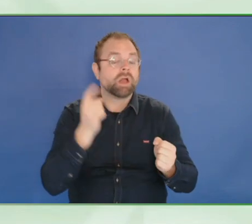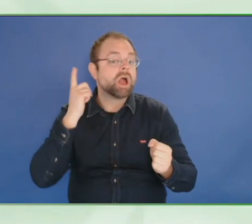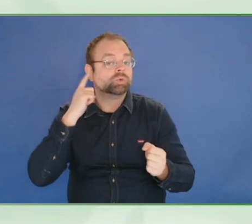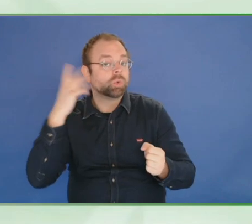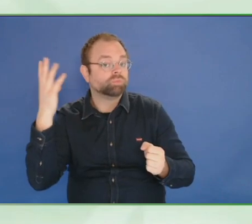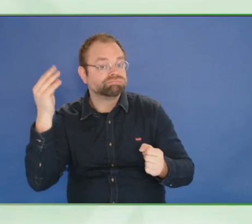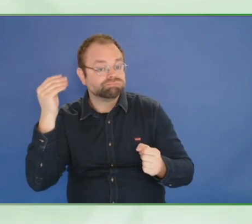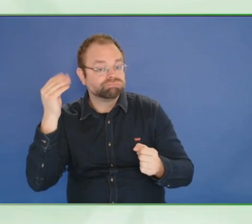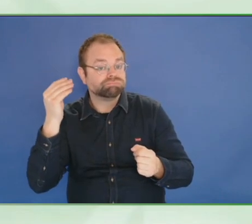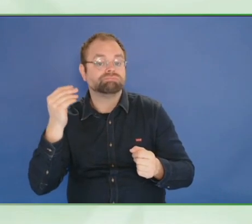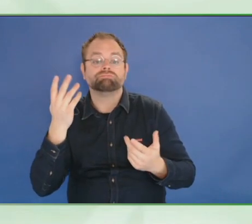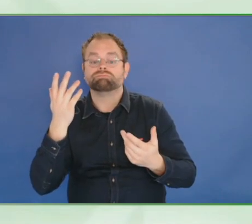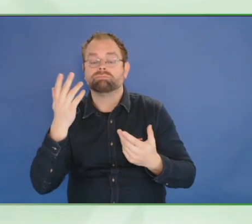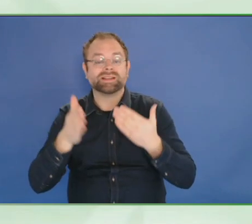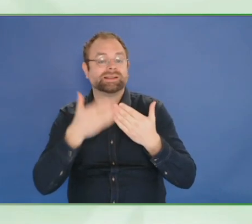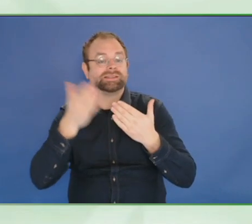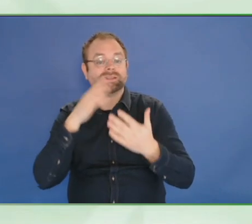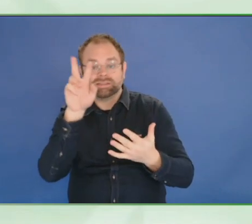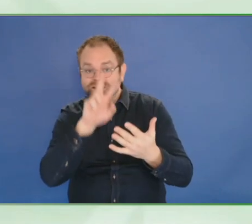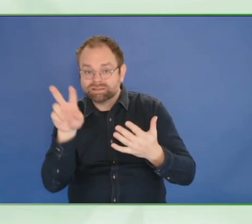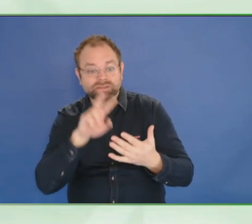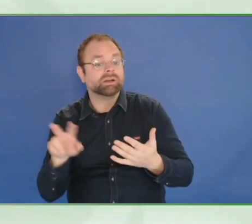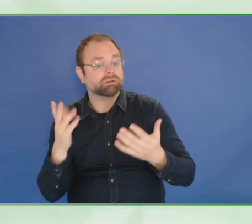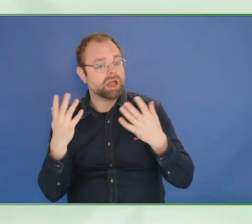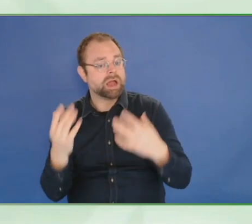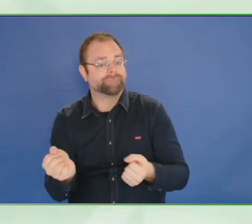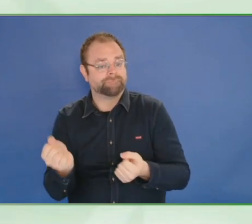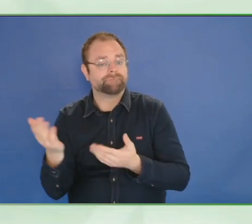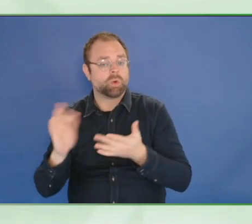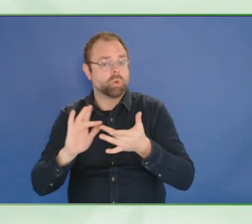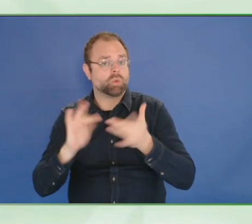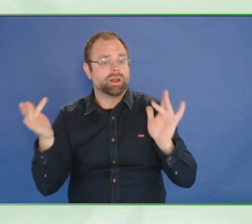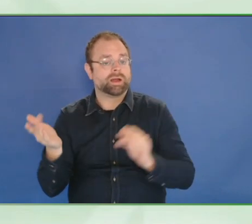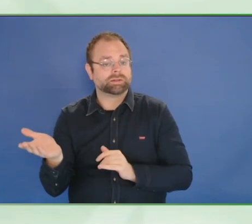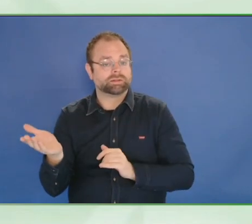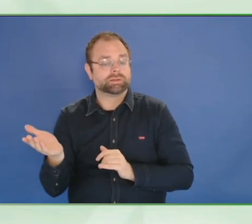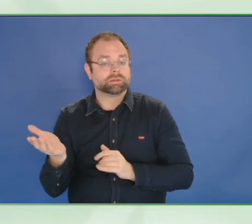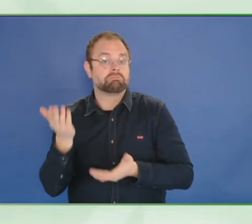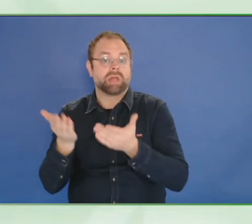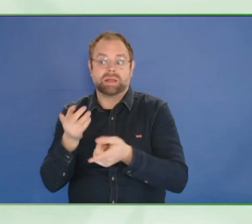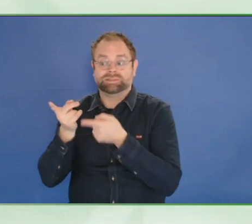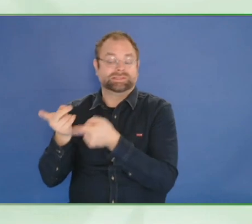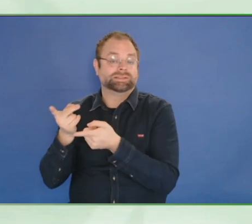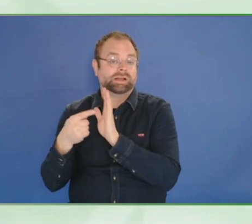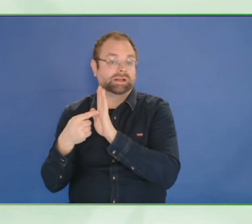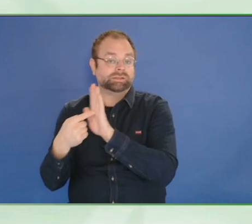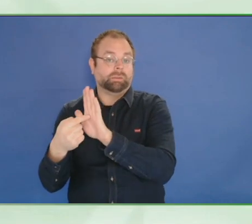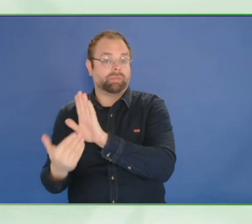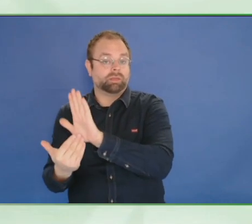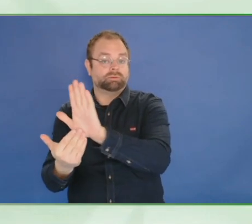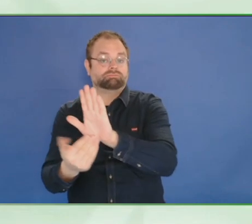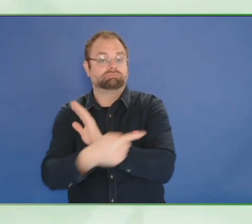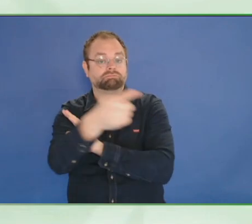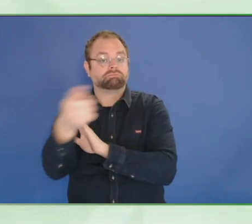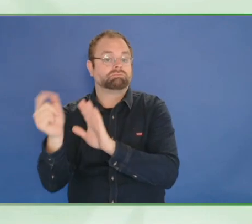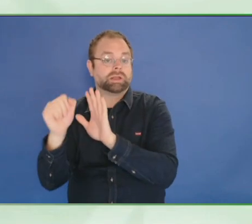maybe it will be an example. Thank you to all three of you, and clearly these are